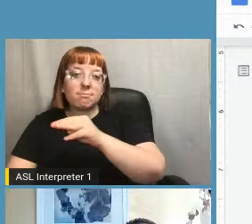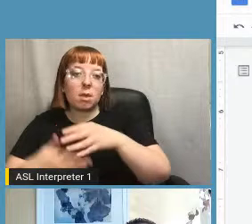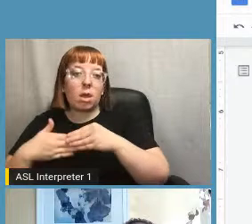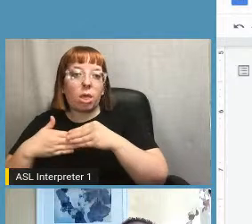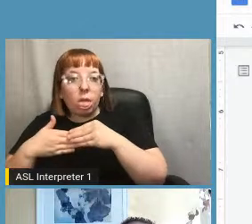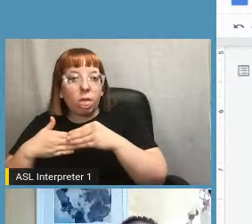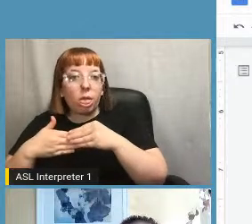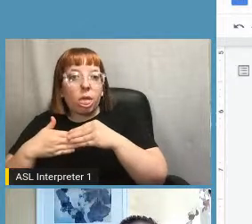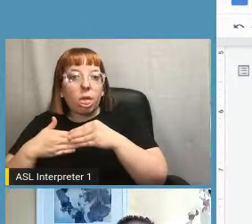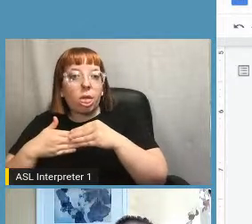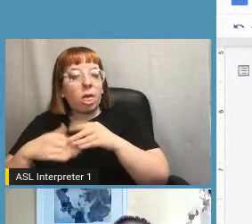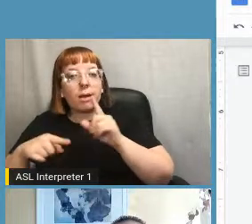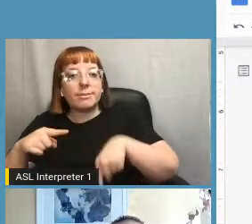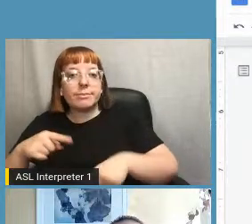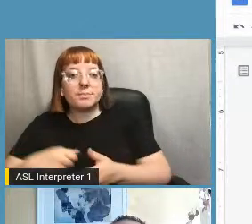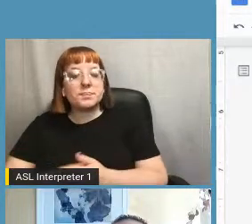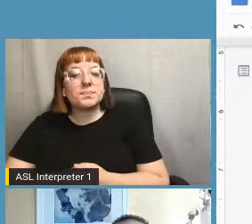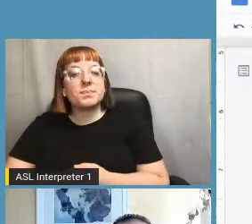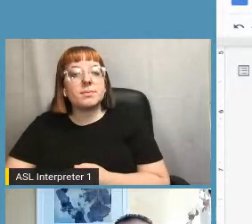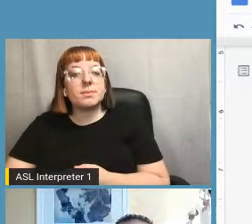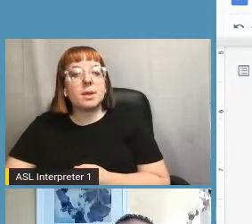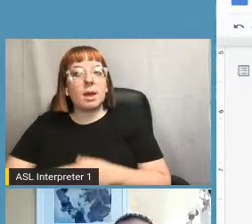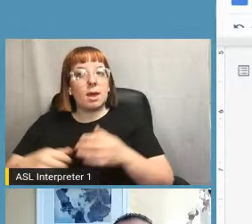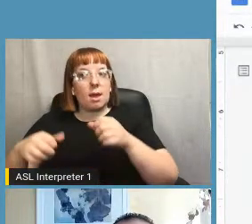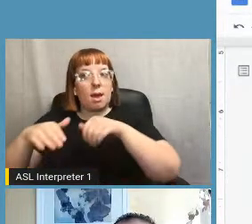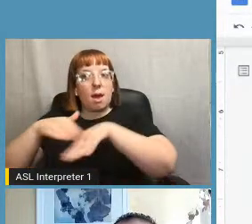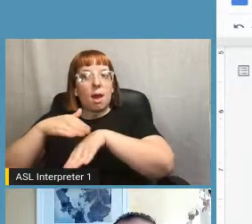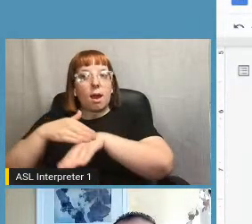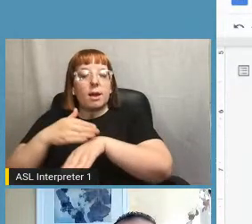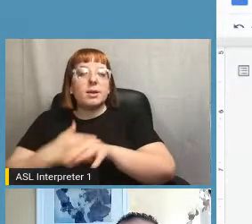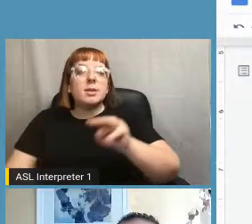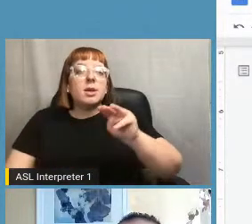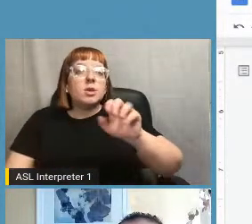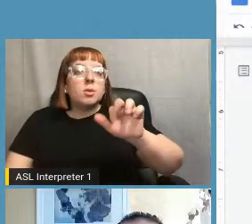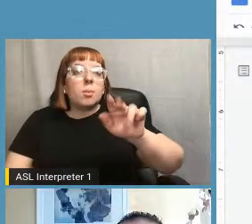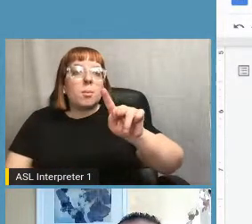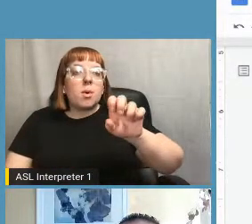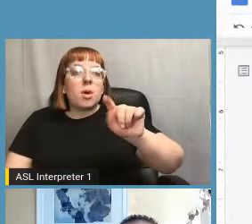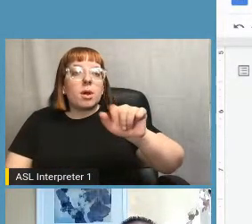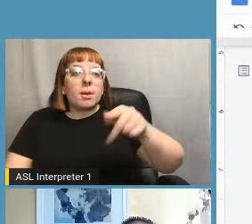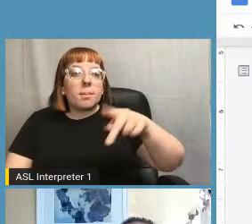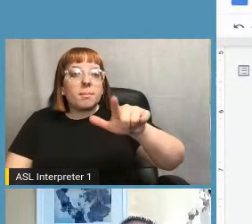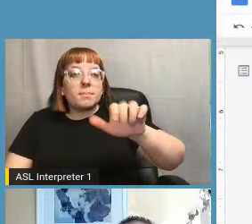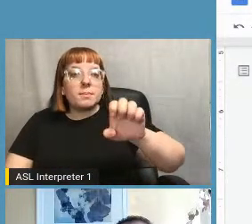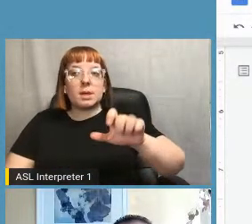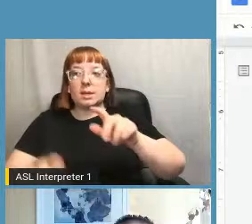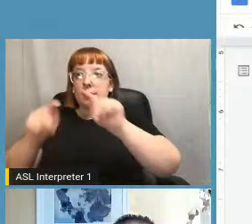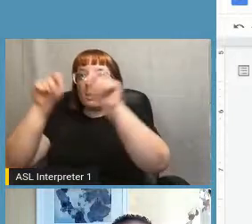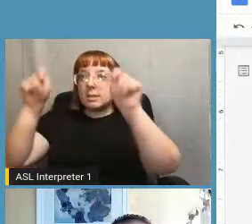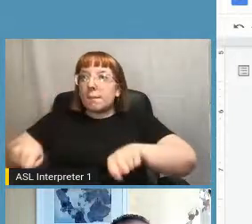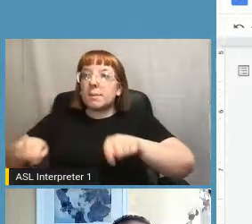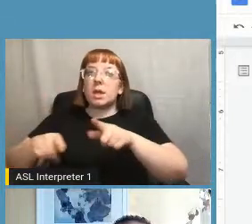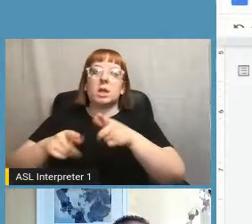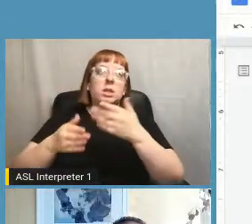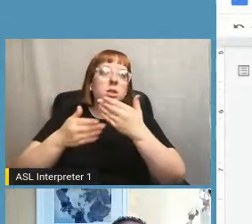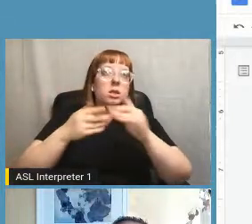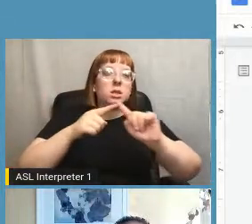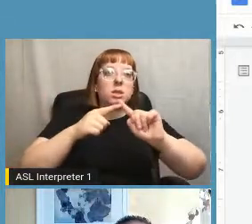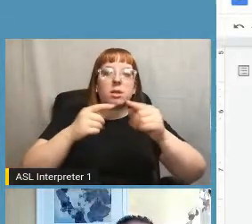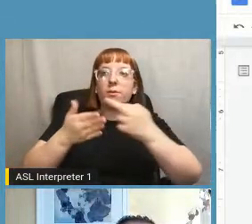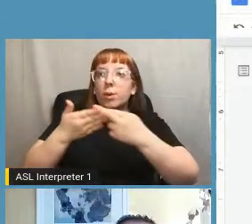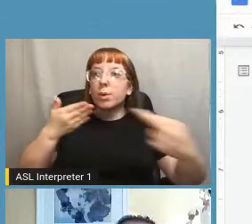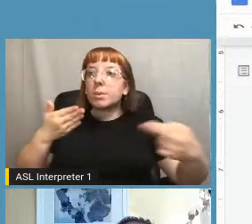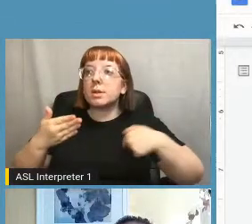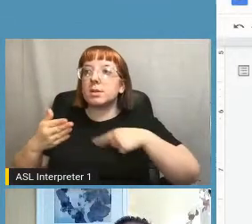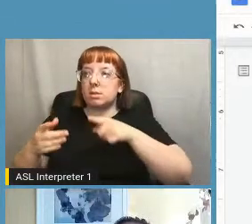can access this like marketplace of plugins and templates to sort of build things out. So going back to